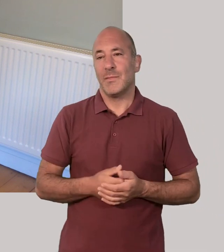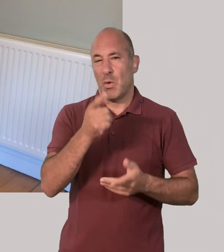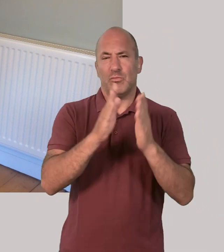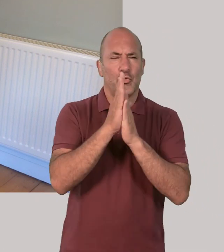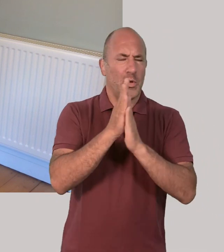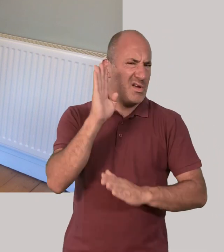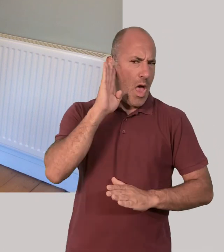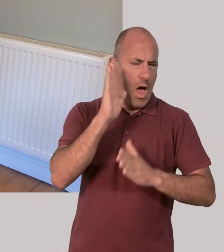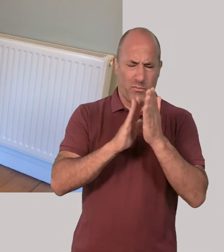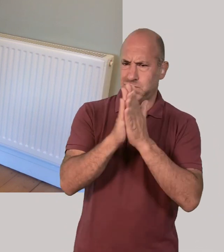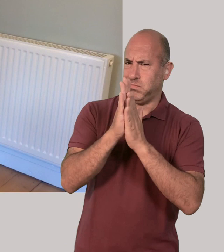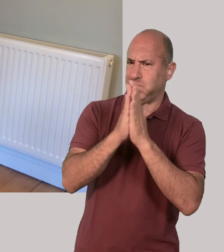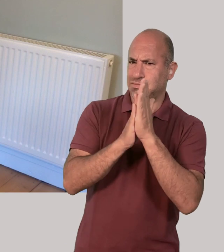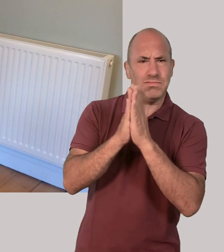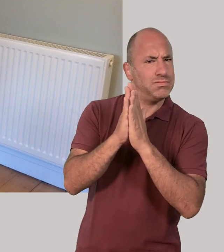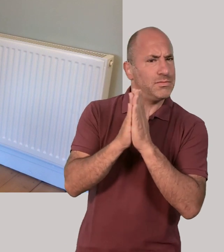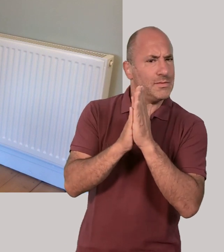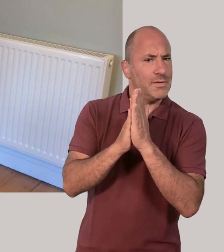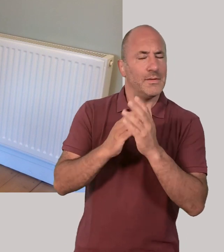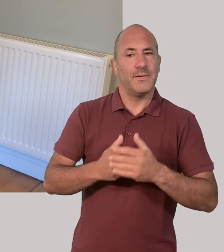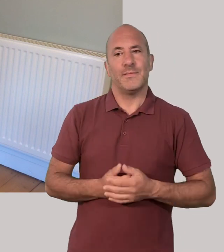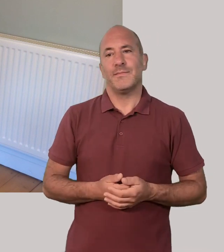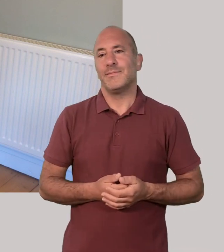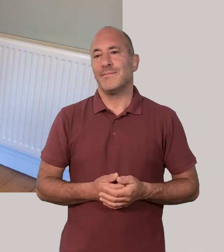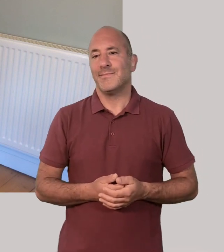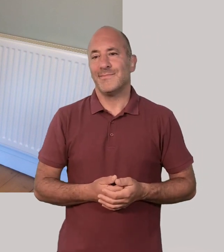Some of you might be able to hear your hands rubbing.